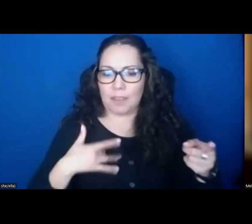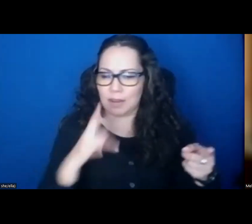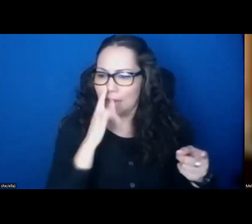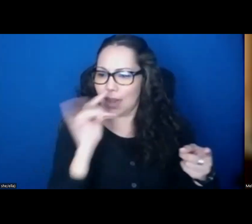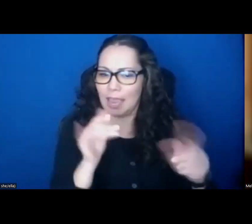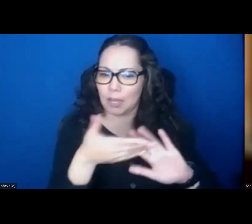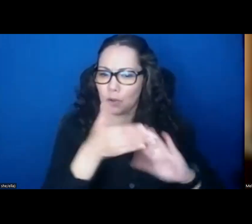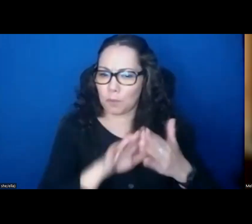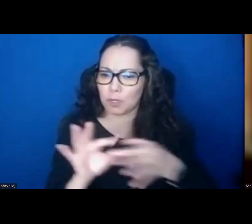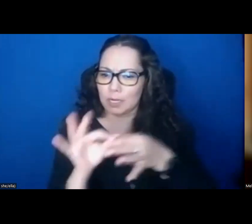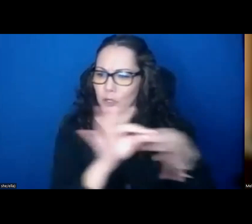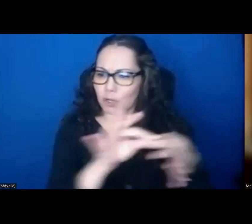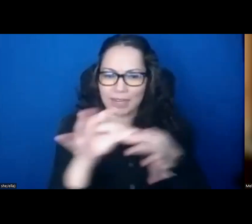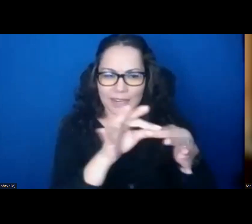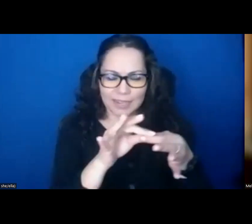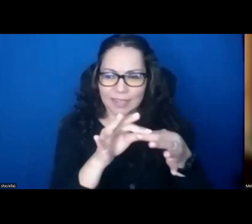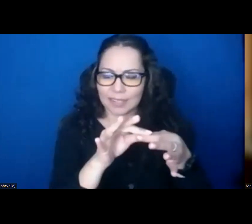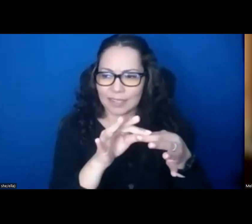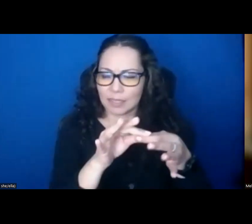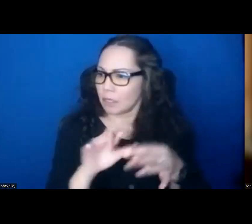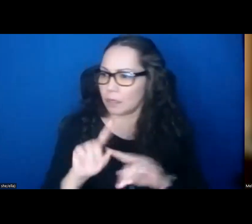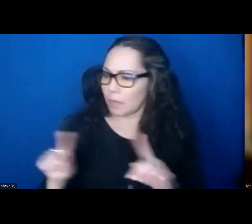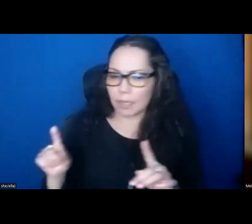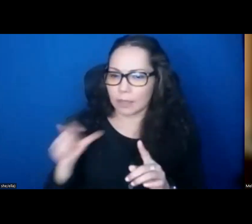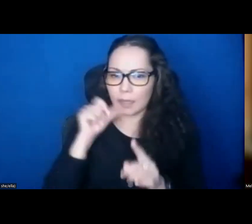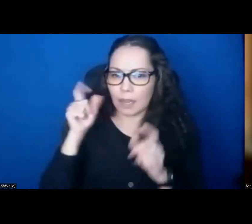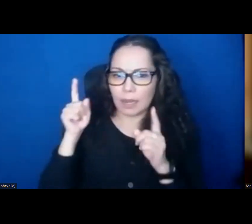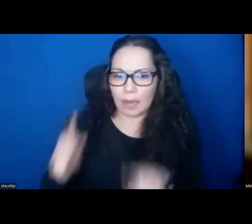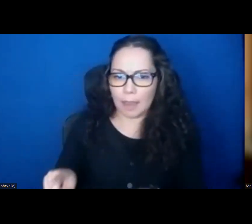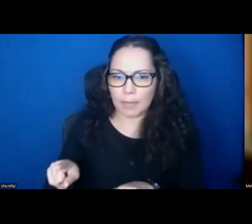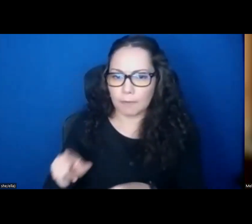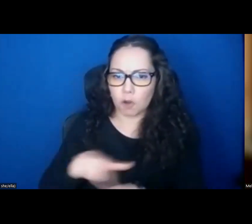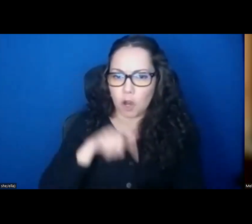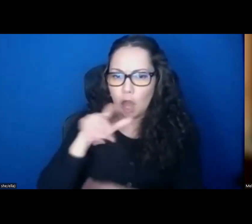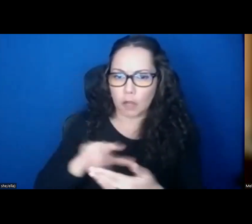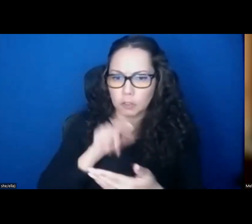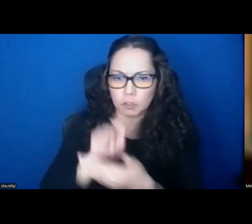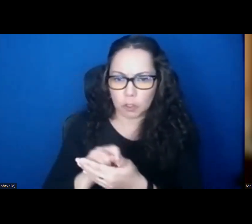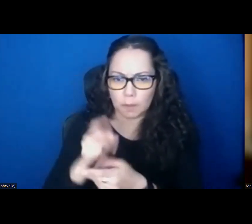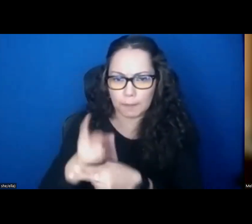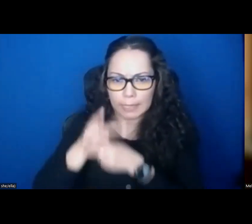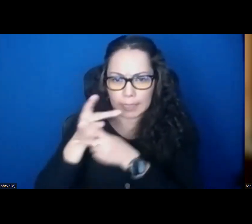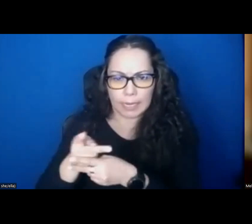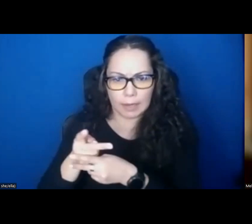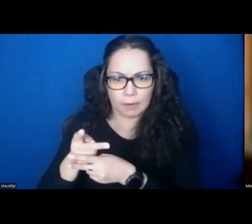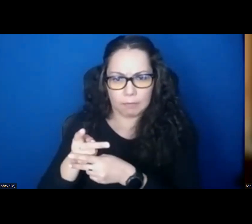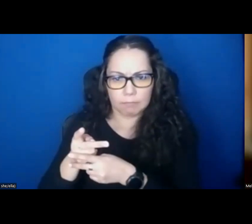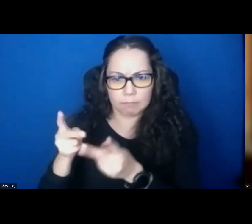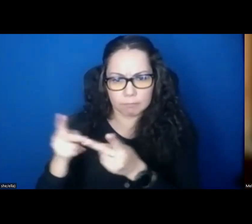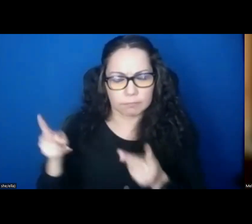connectedness. And that didn't happen for people in long term care and for many of their loved ones outside.